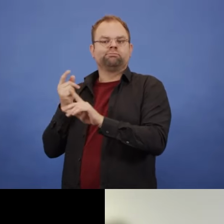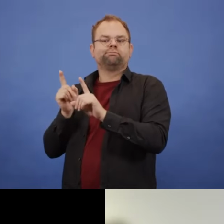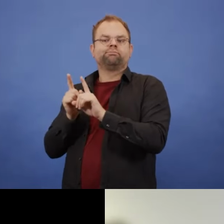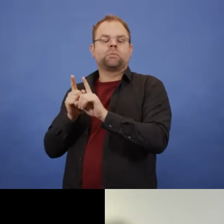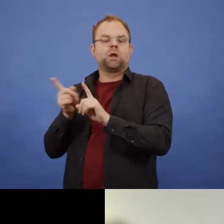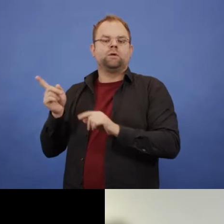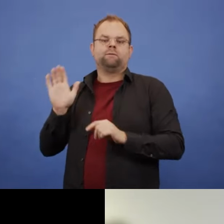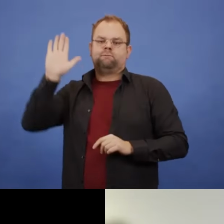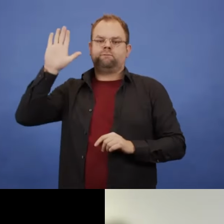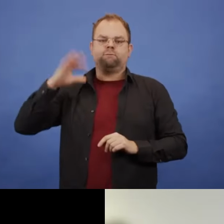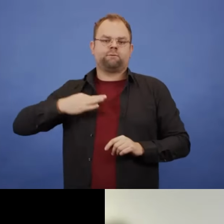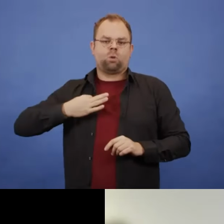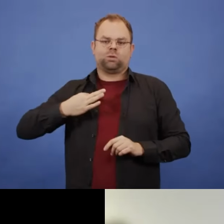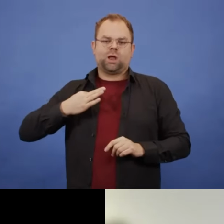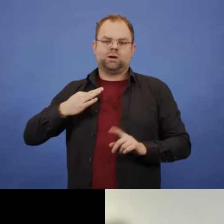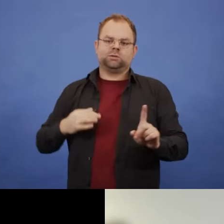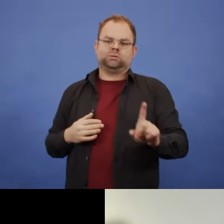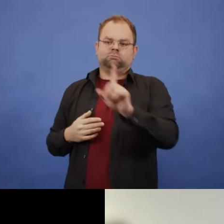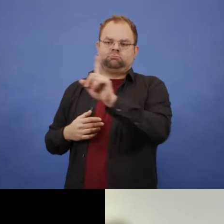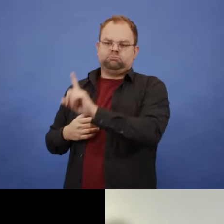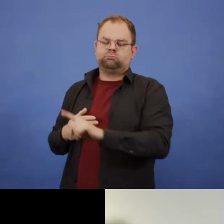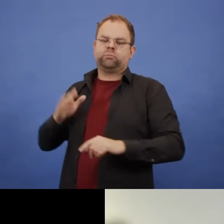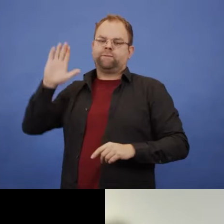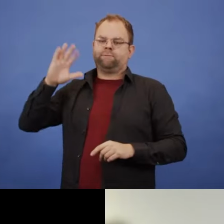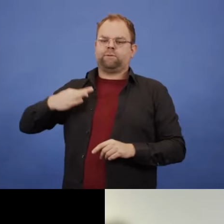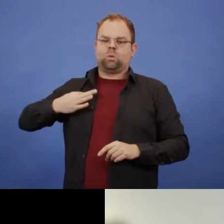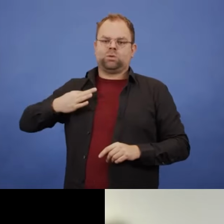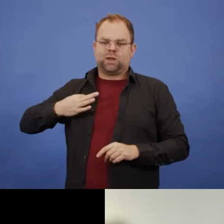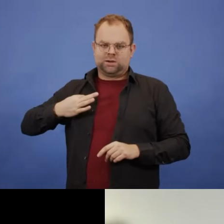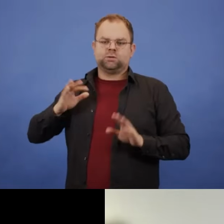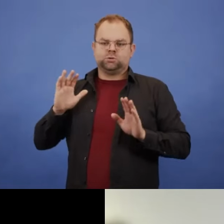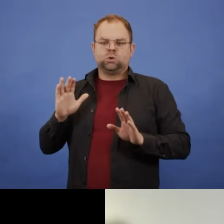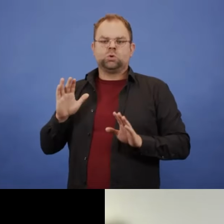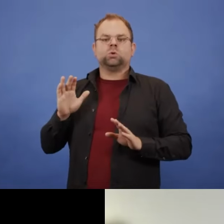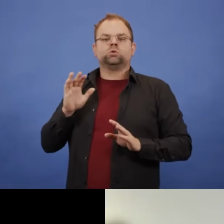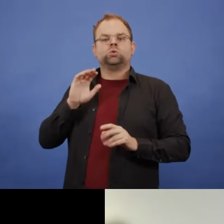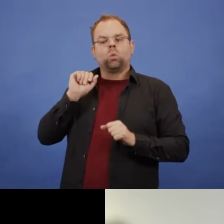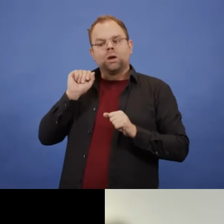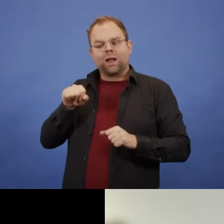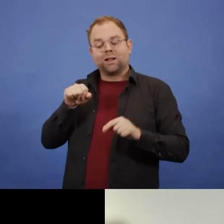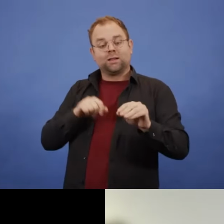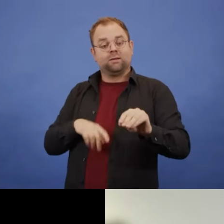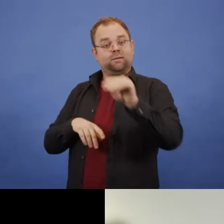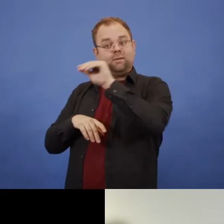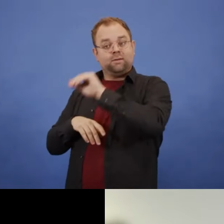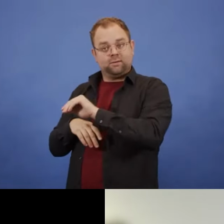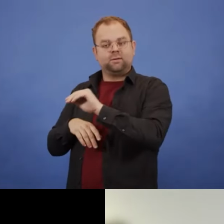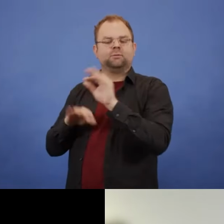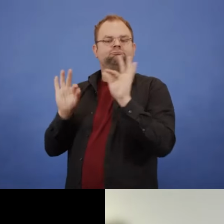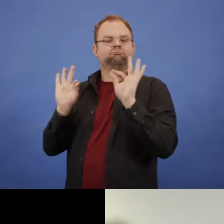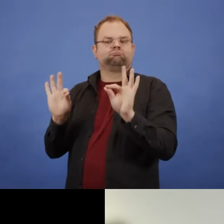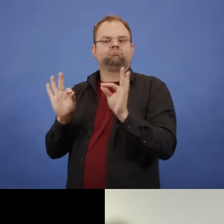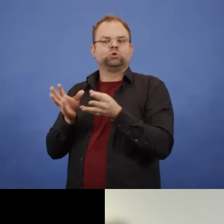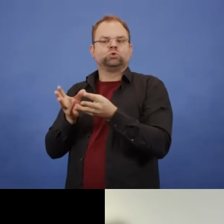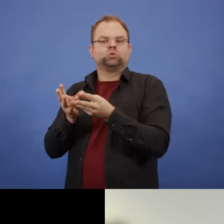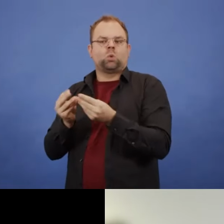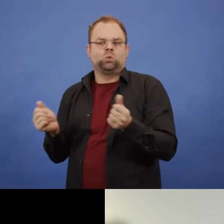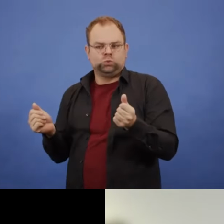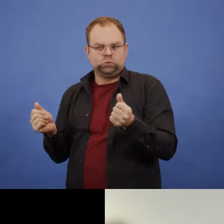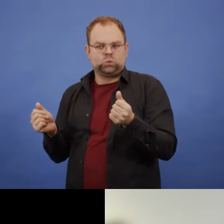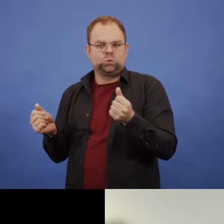they run the risk to have their status seized in the initial asylum country or the host